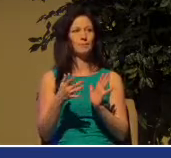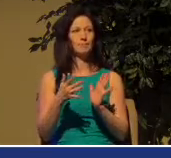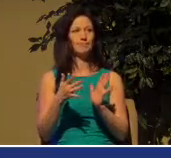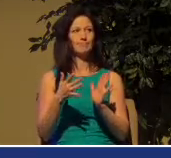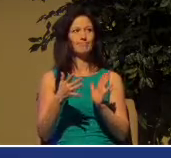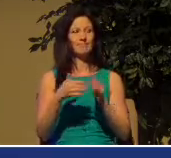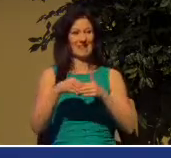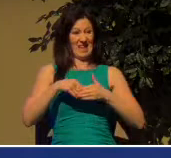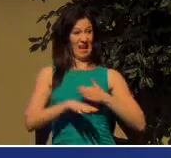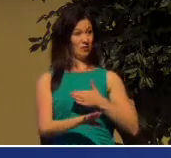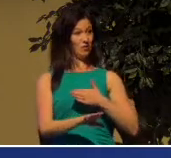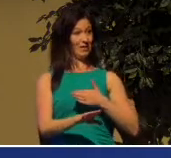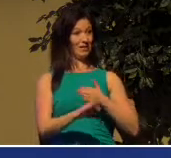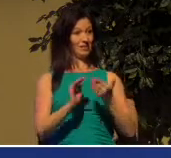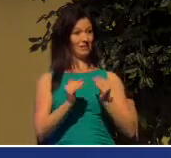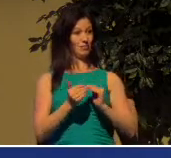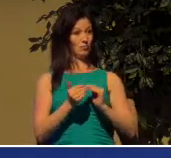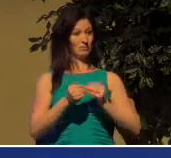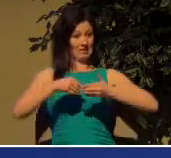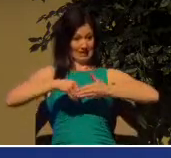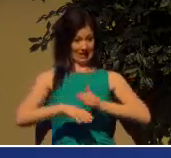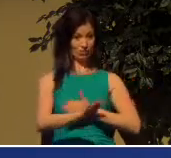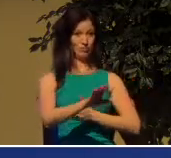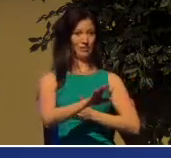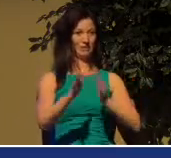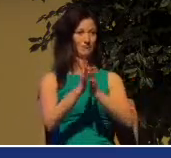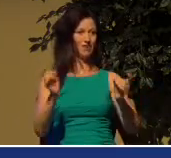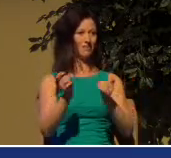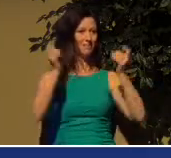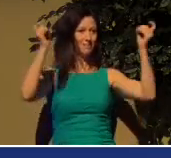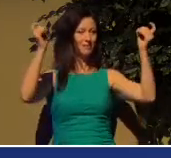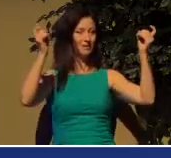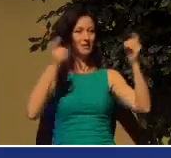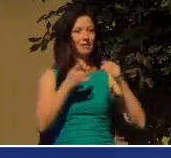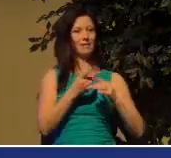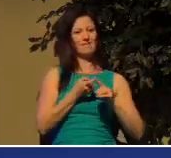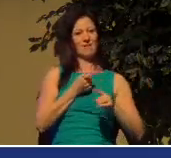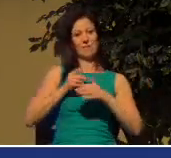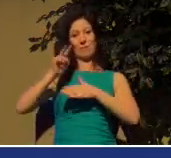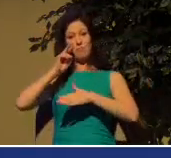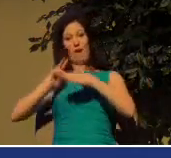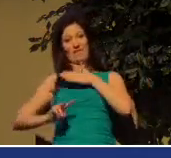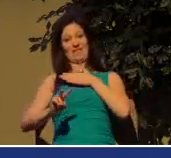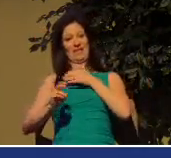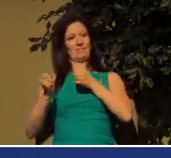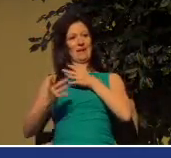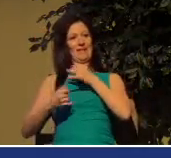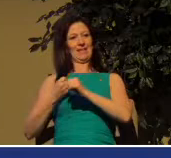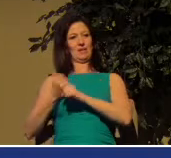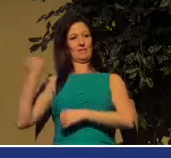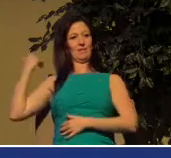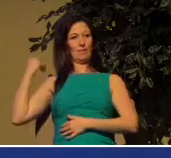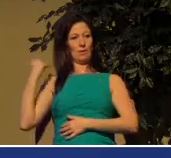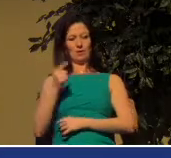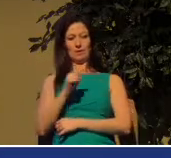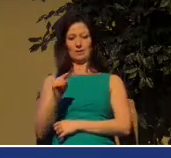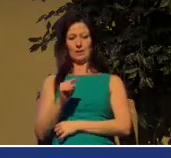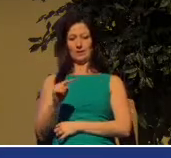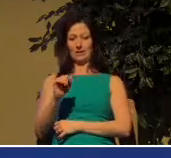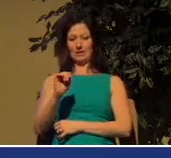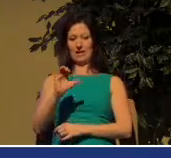entry is the fulfillment of that prophecy made many years earlier by the prophet